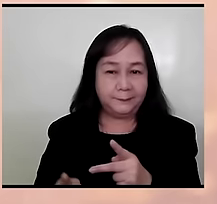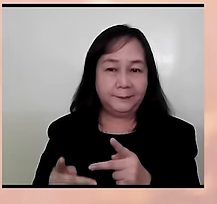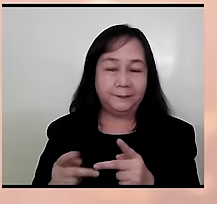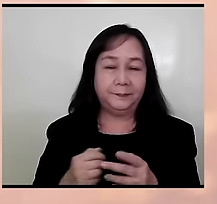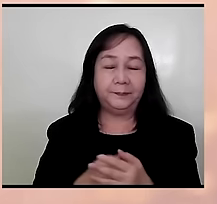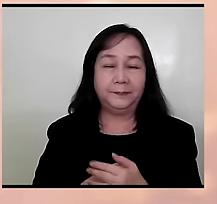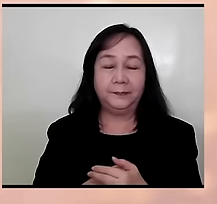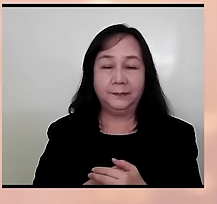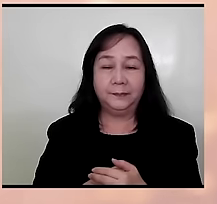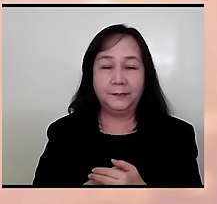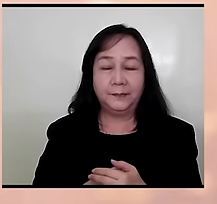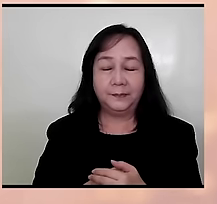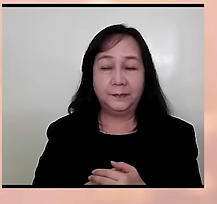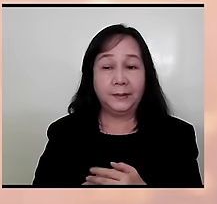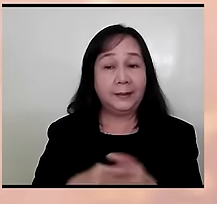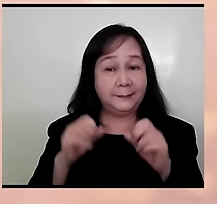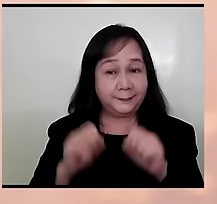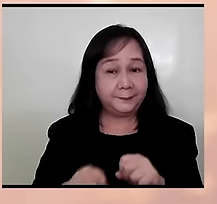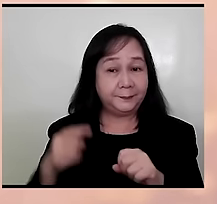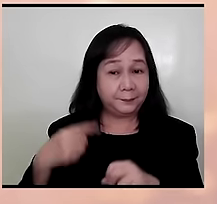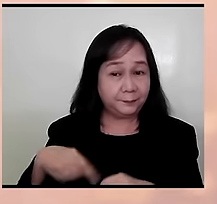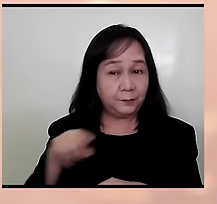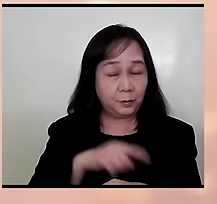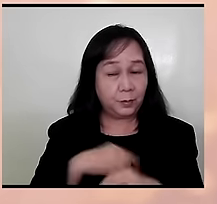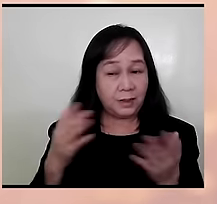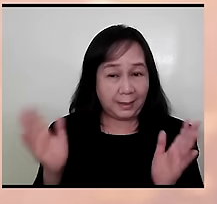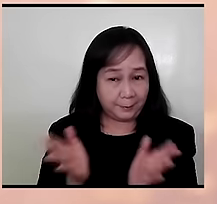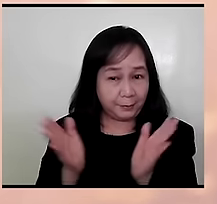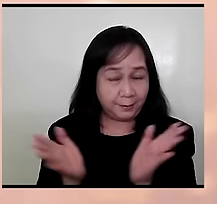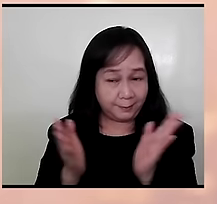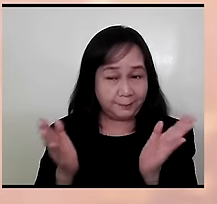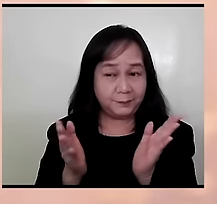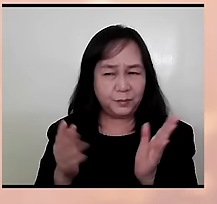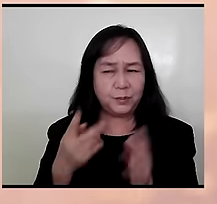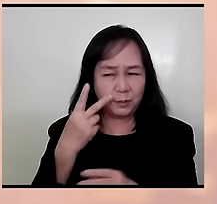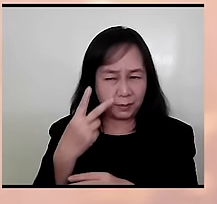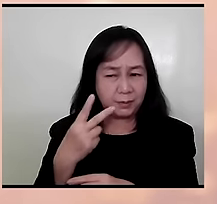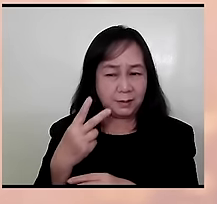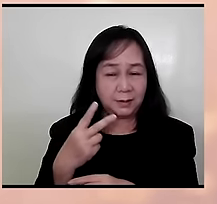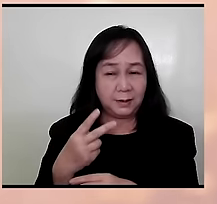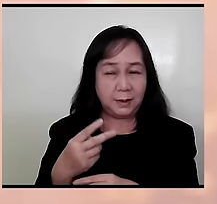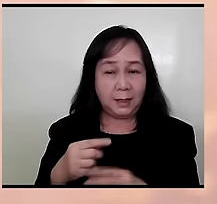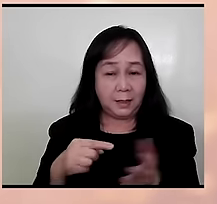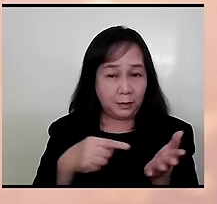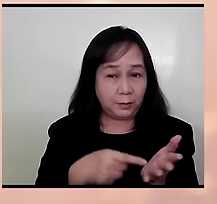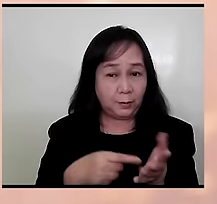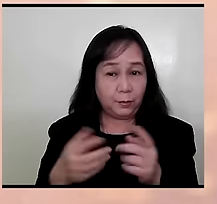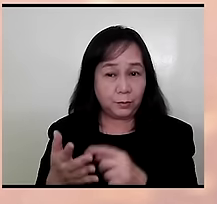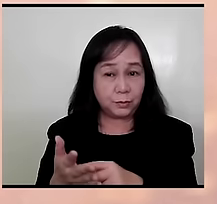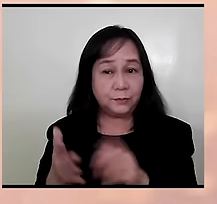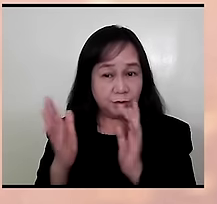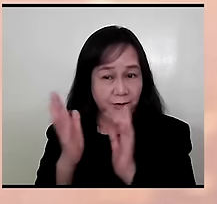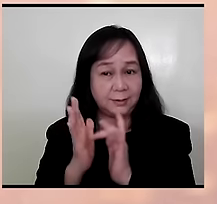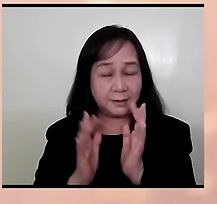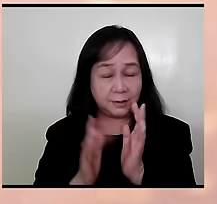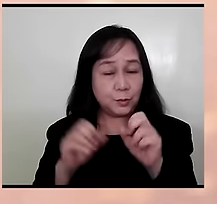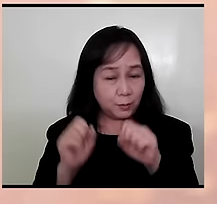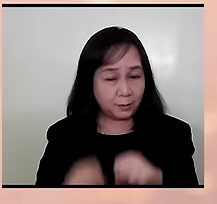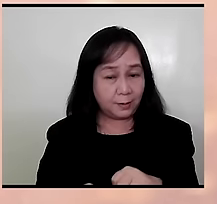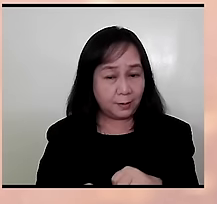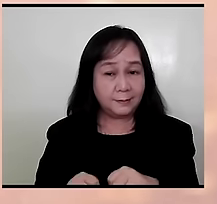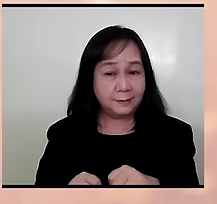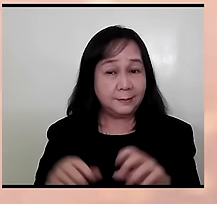Can we enable them also to see the wounds of Jesus so that their wounds would be